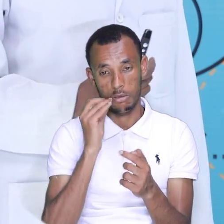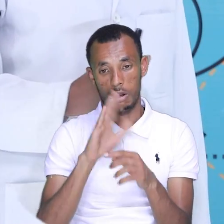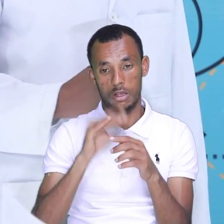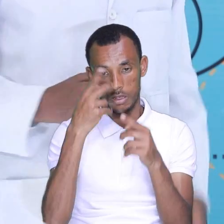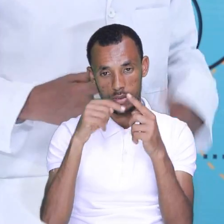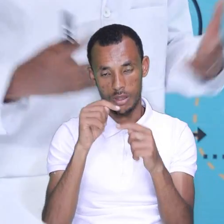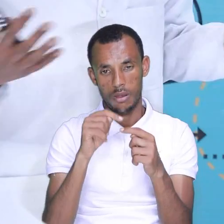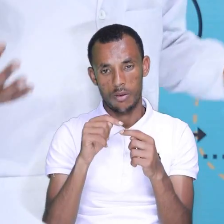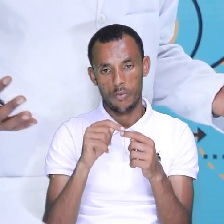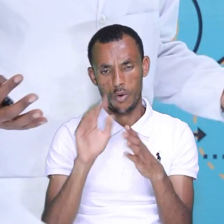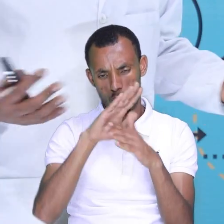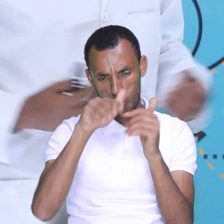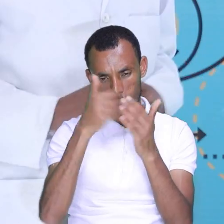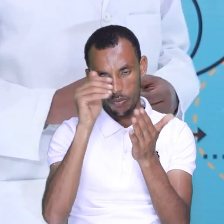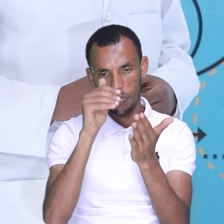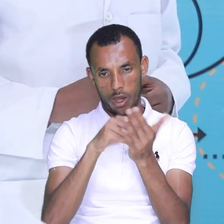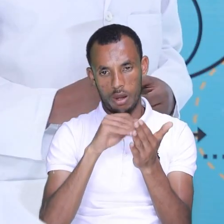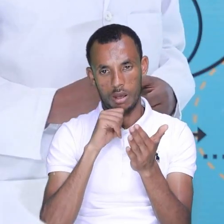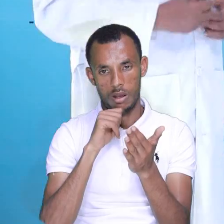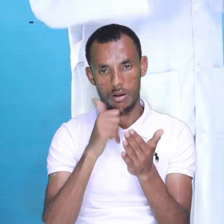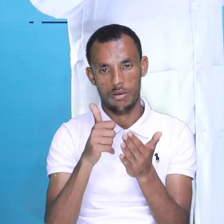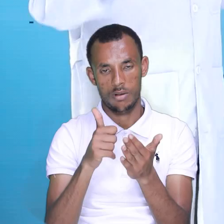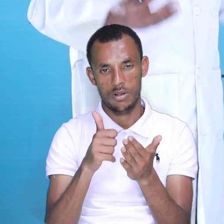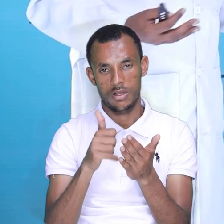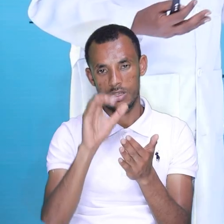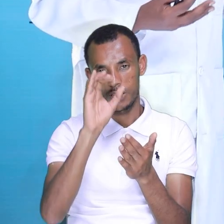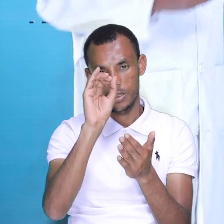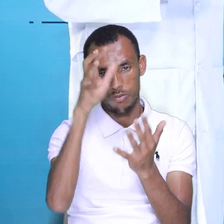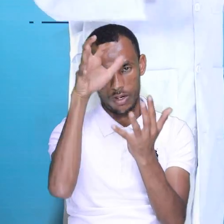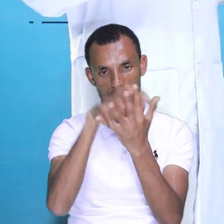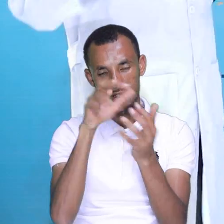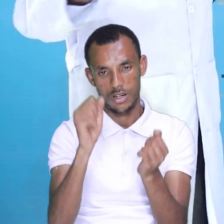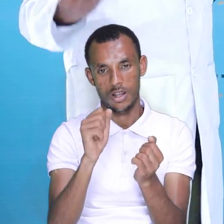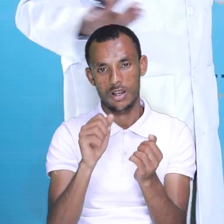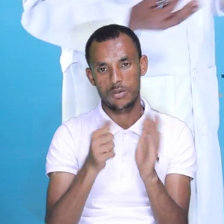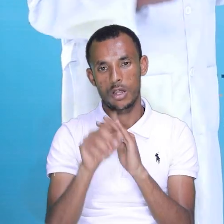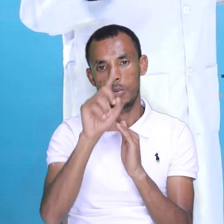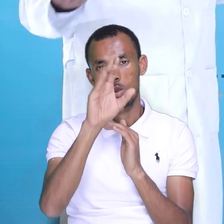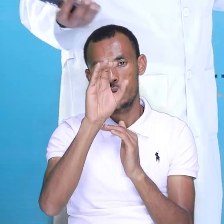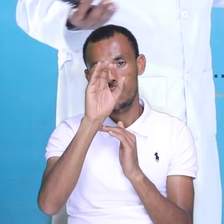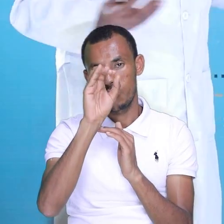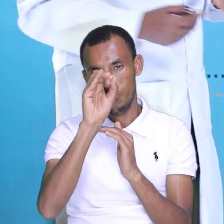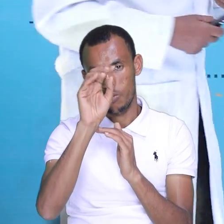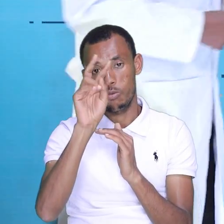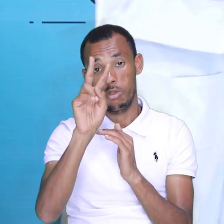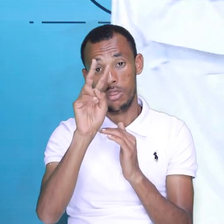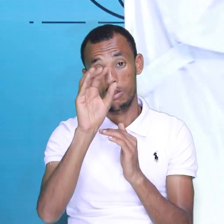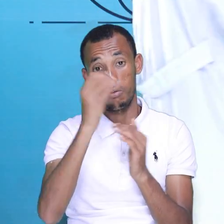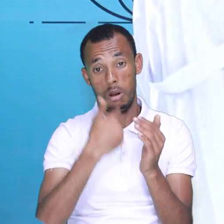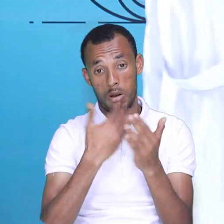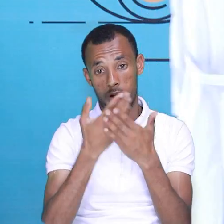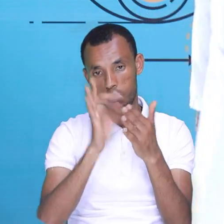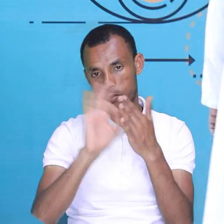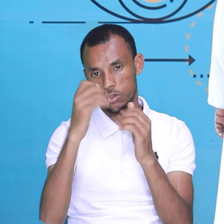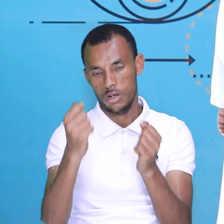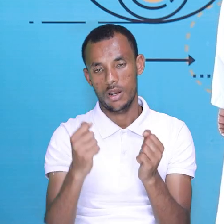place, a digit can repeat. 0 can be included. 102, if I say it, is a 3-digit number.